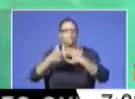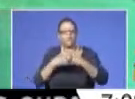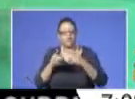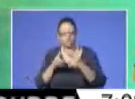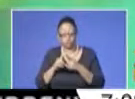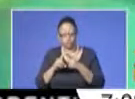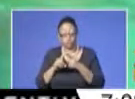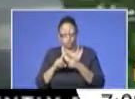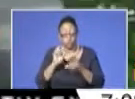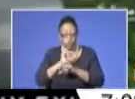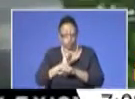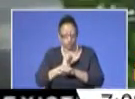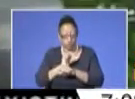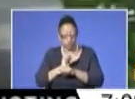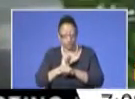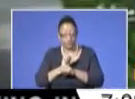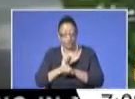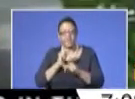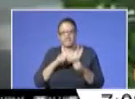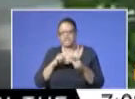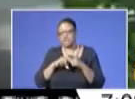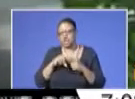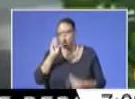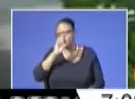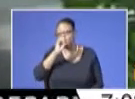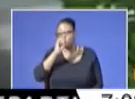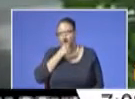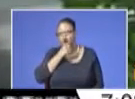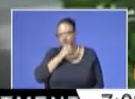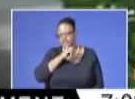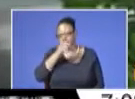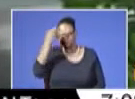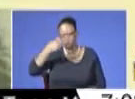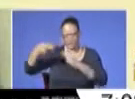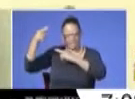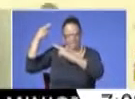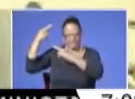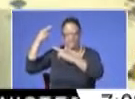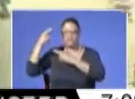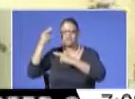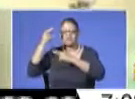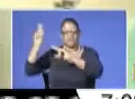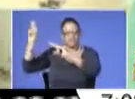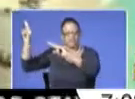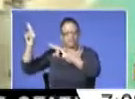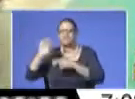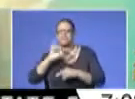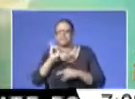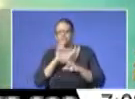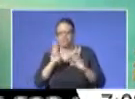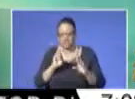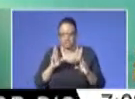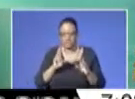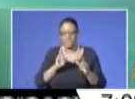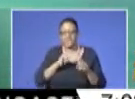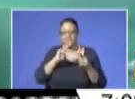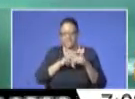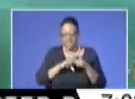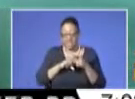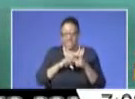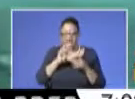July 1. Boutique Hotel Orange Hill is readying its quarters. Hotel giant Atlantis has committed to reopening on